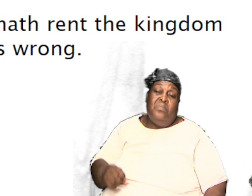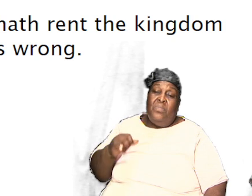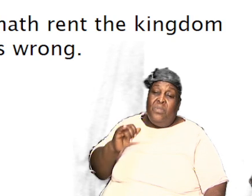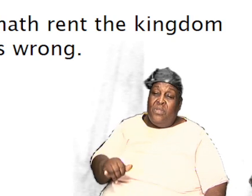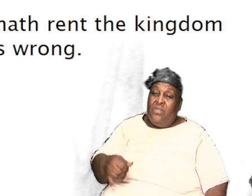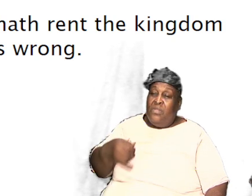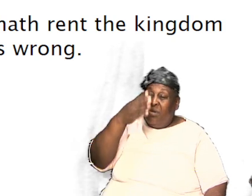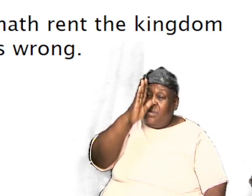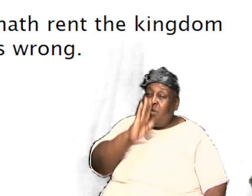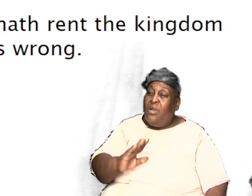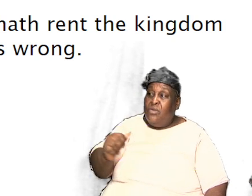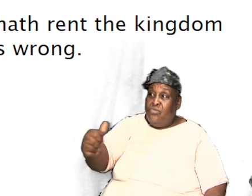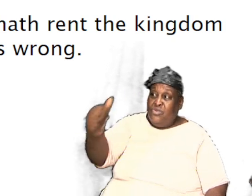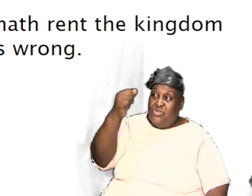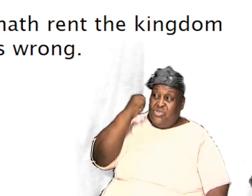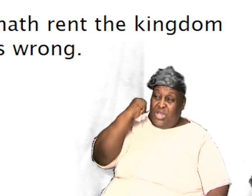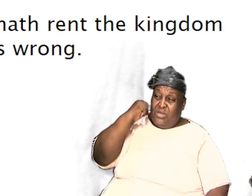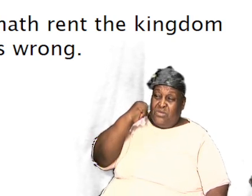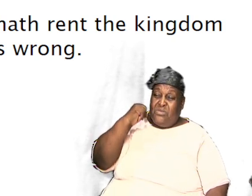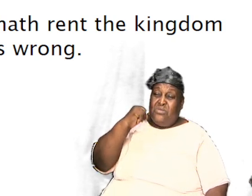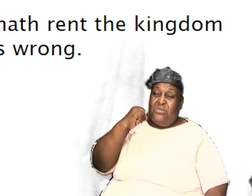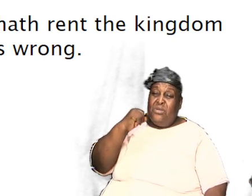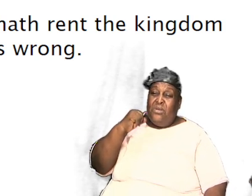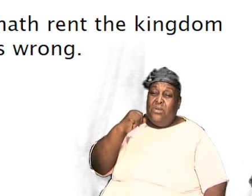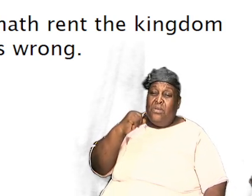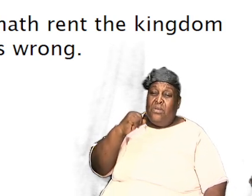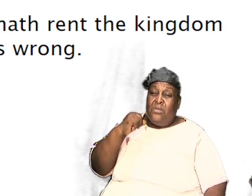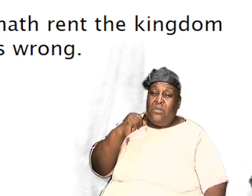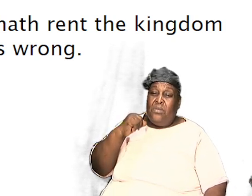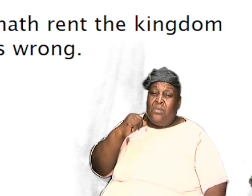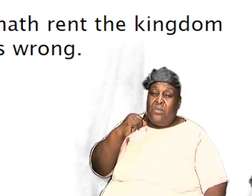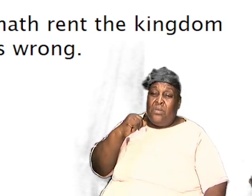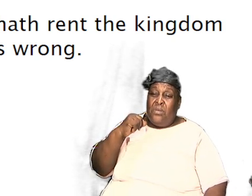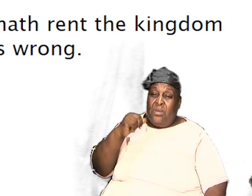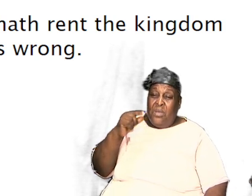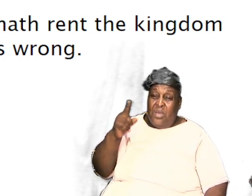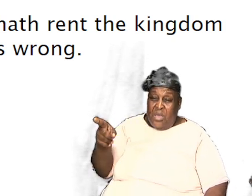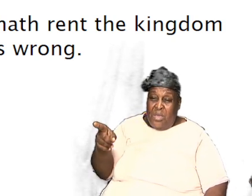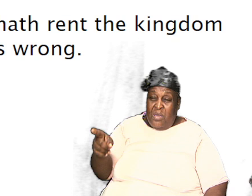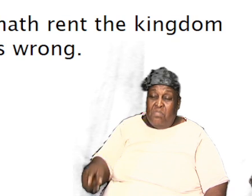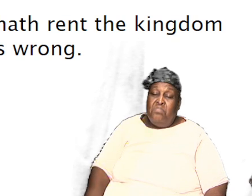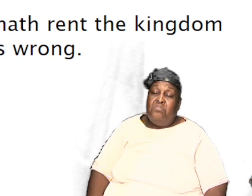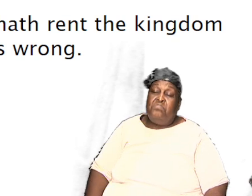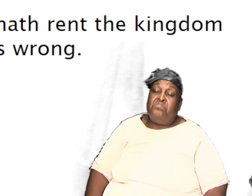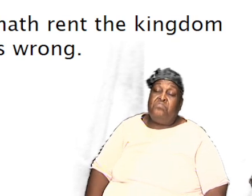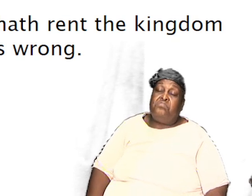the judgment that the kingdom shall be taken from you and given to